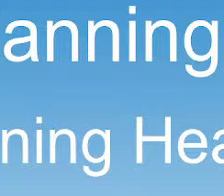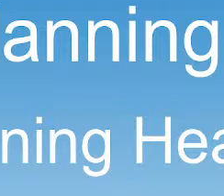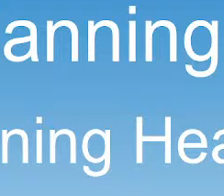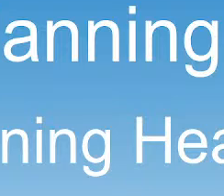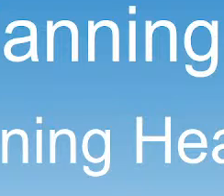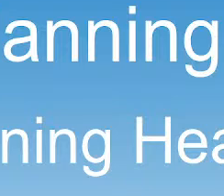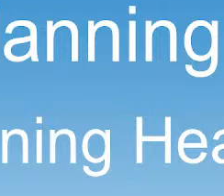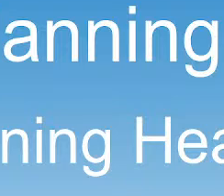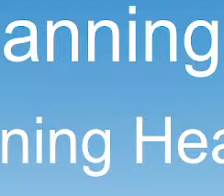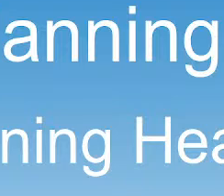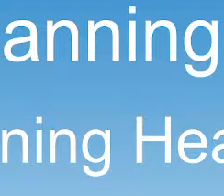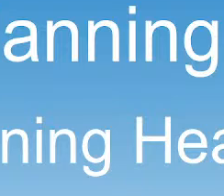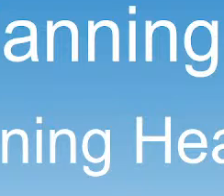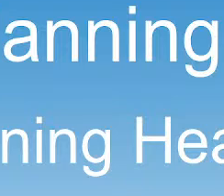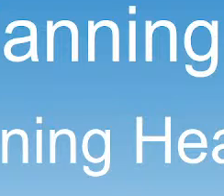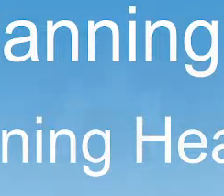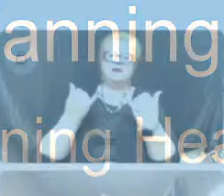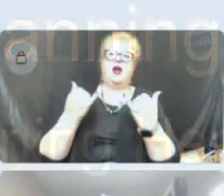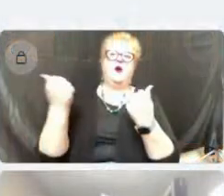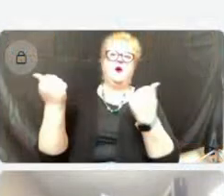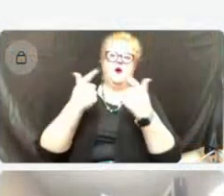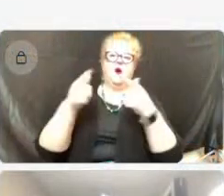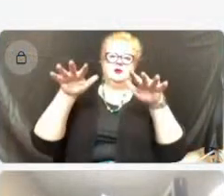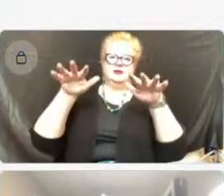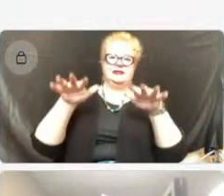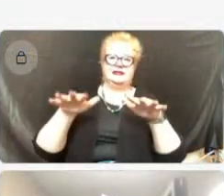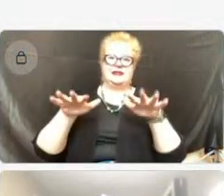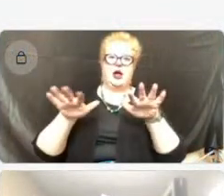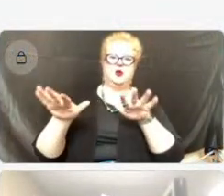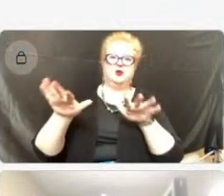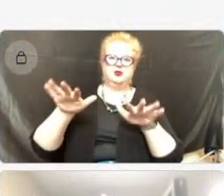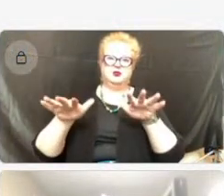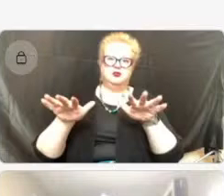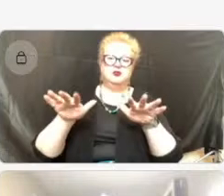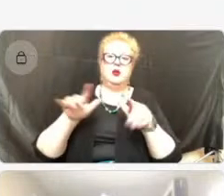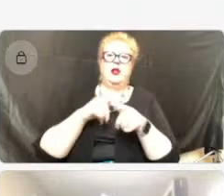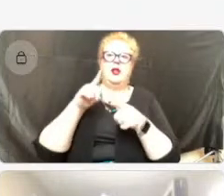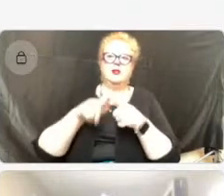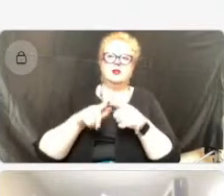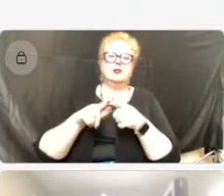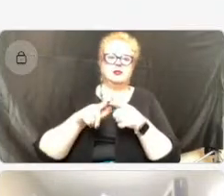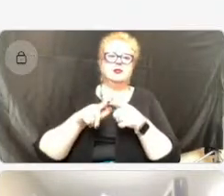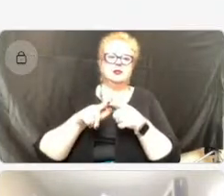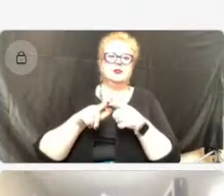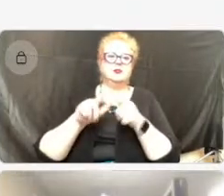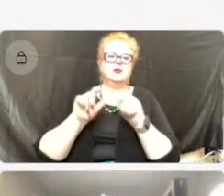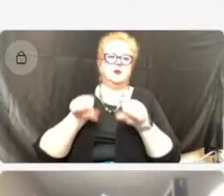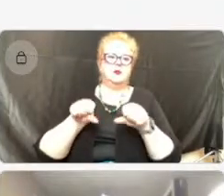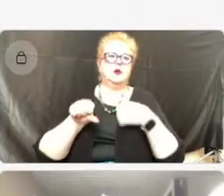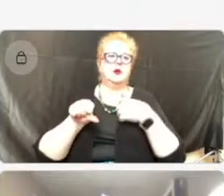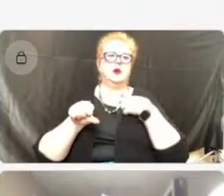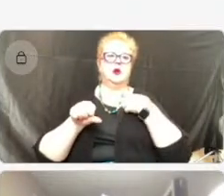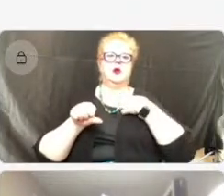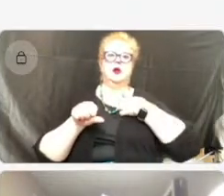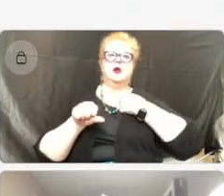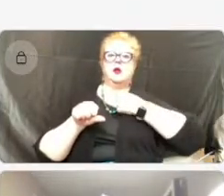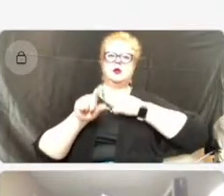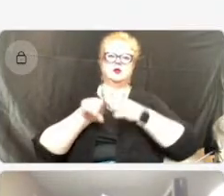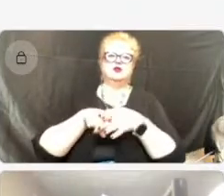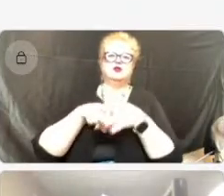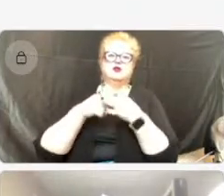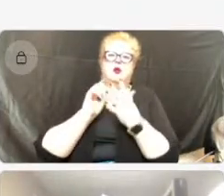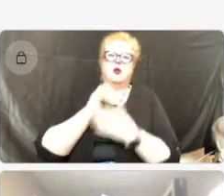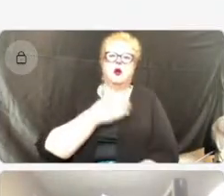Once everybody gets settled, Romeo, put on your pad there the order when we get there. Can we have a roll